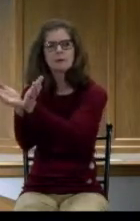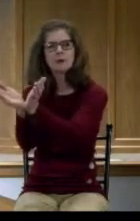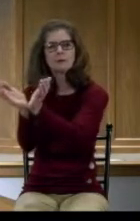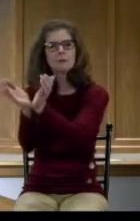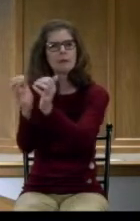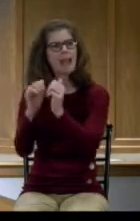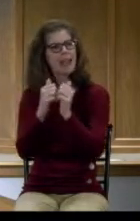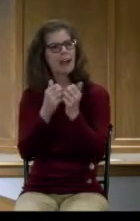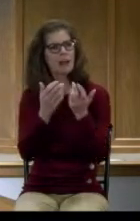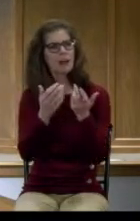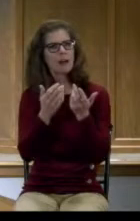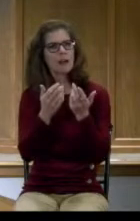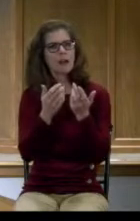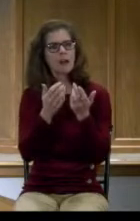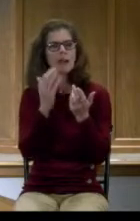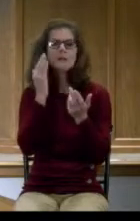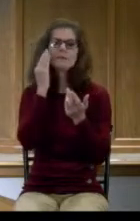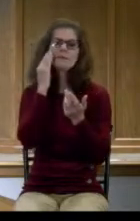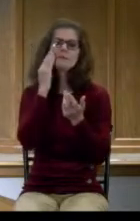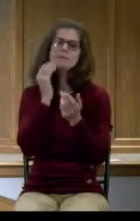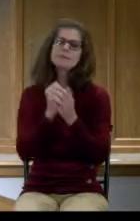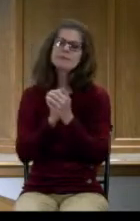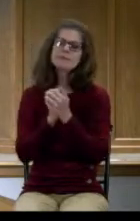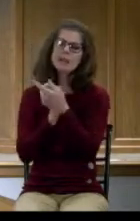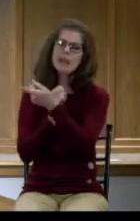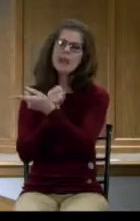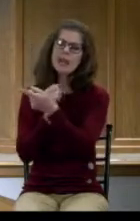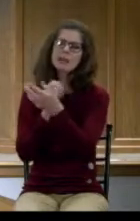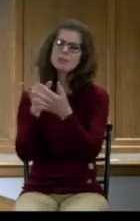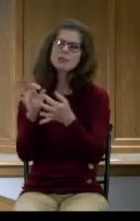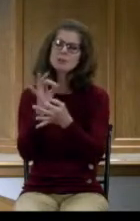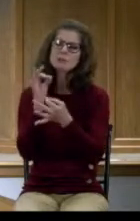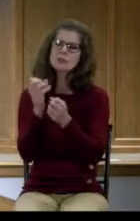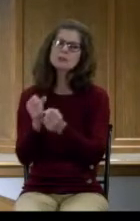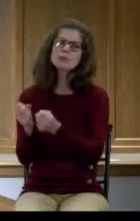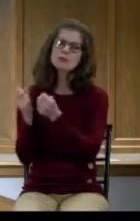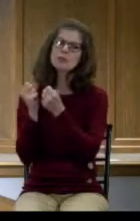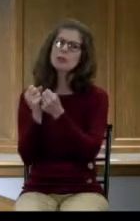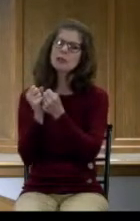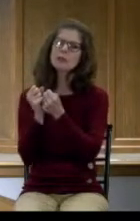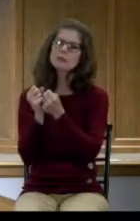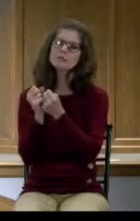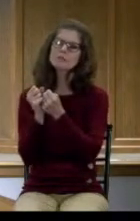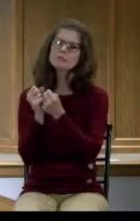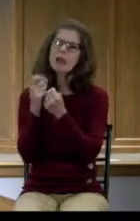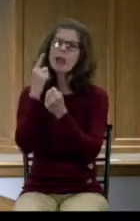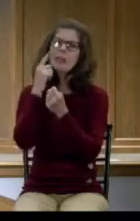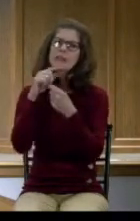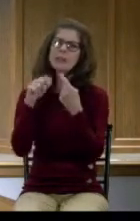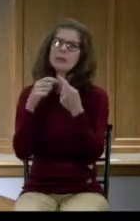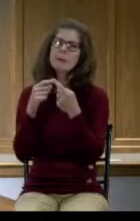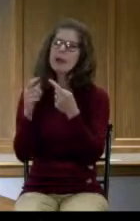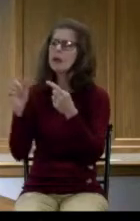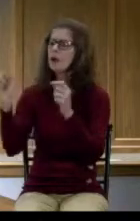by recognizing what their spiritual strength is. So I want you to think about your family and your friends. What is their spiritual